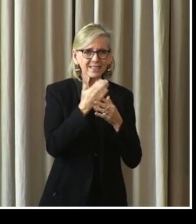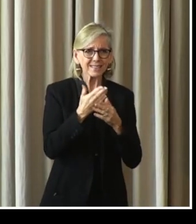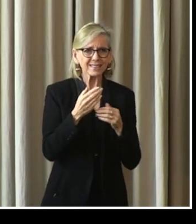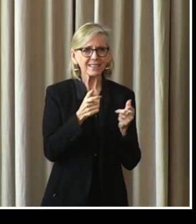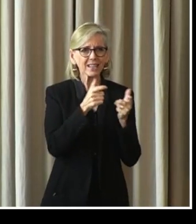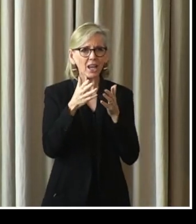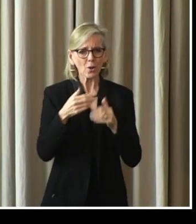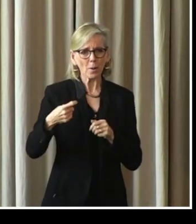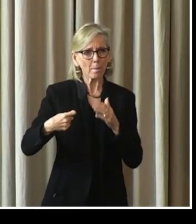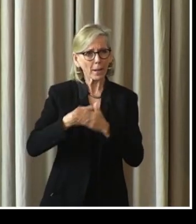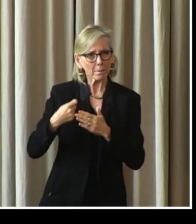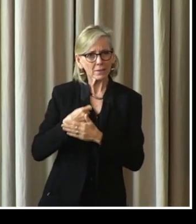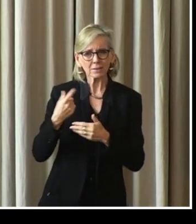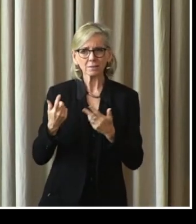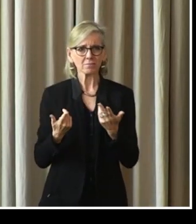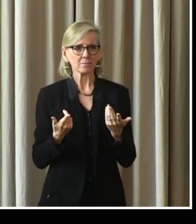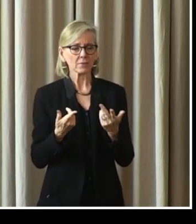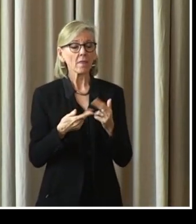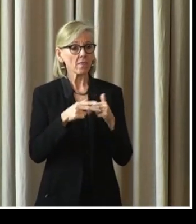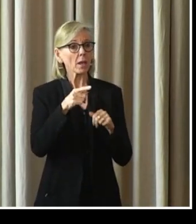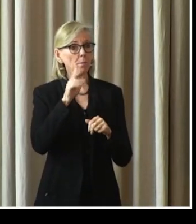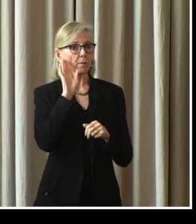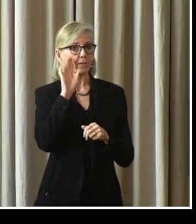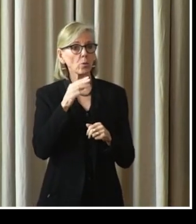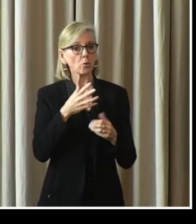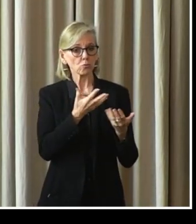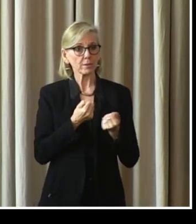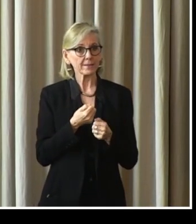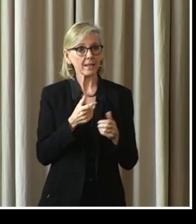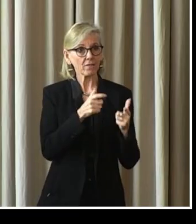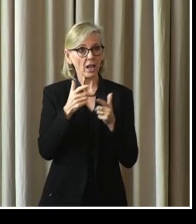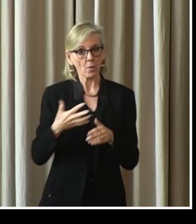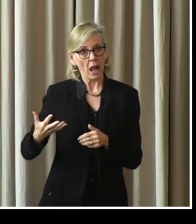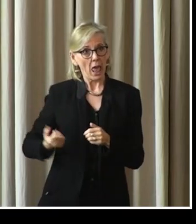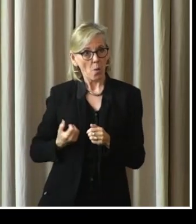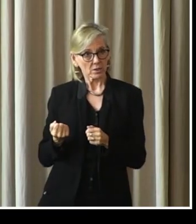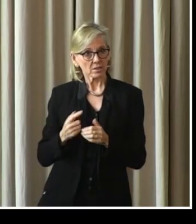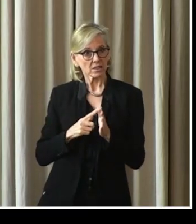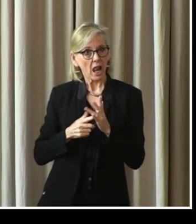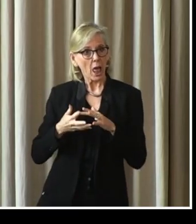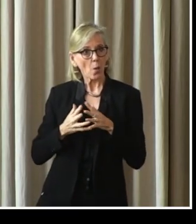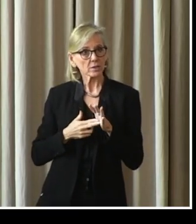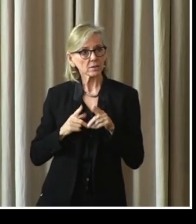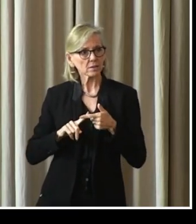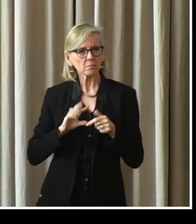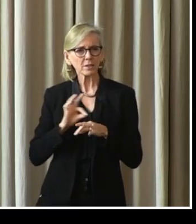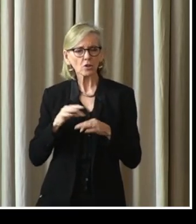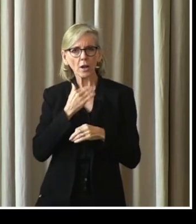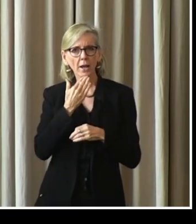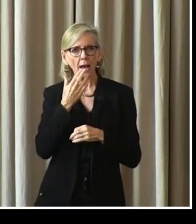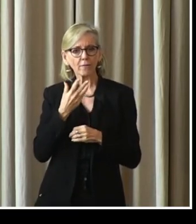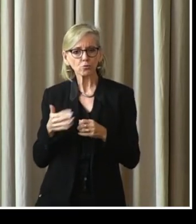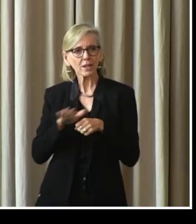the fact that they were receiving carer allowances, but it was nowhere near enough to cover the costs of